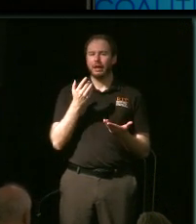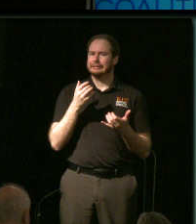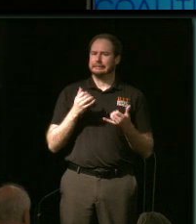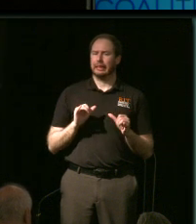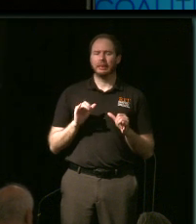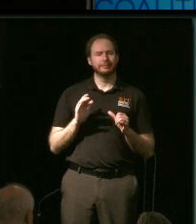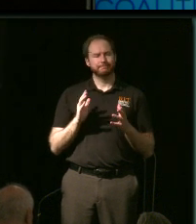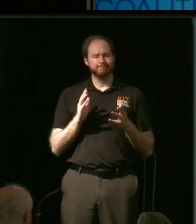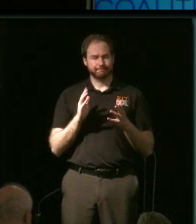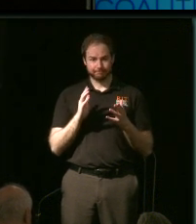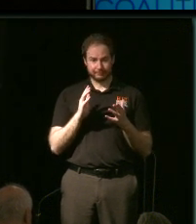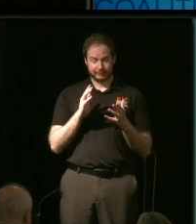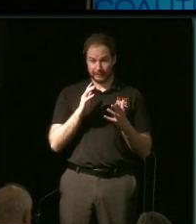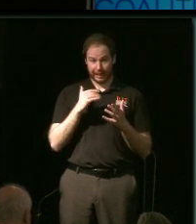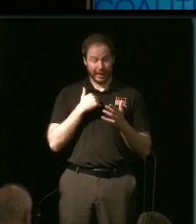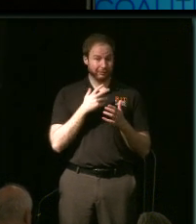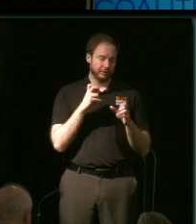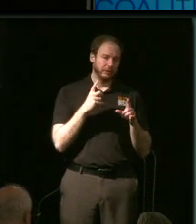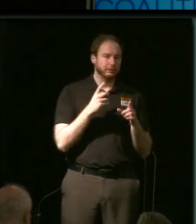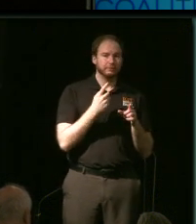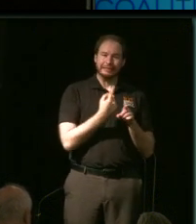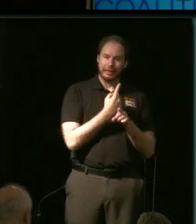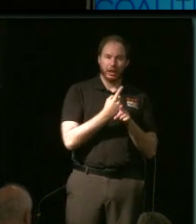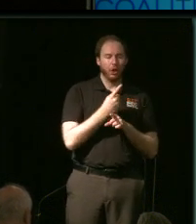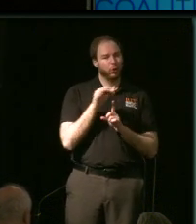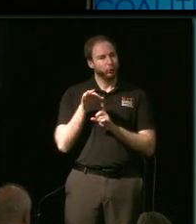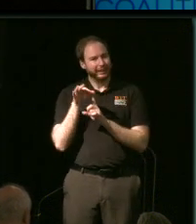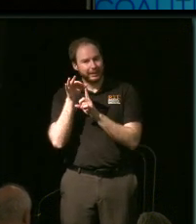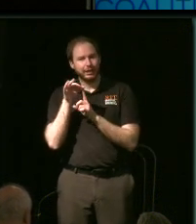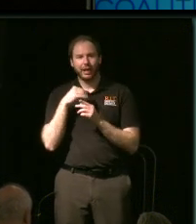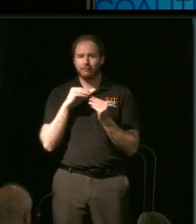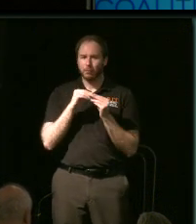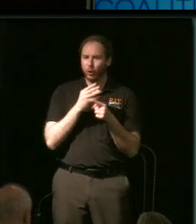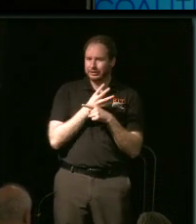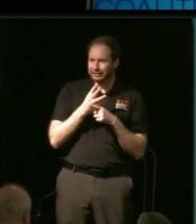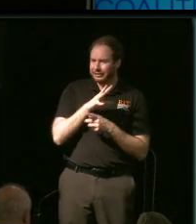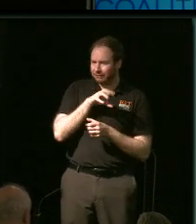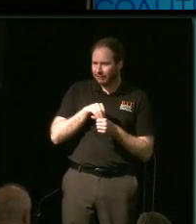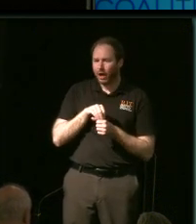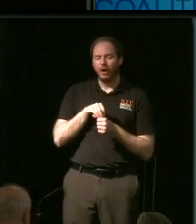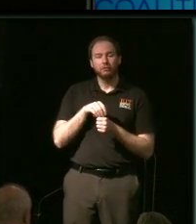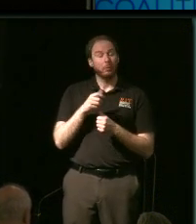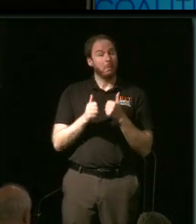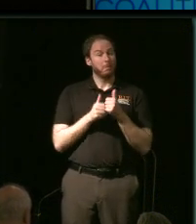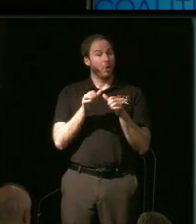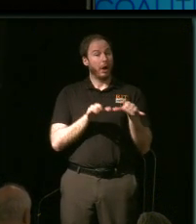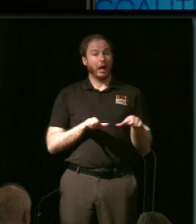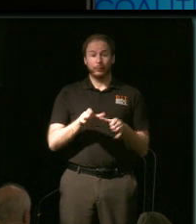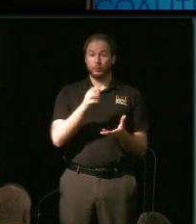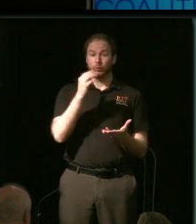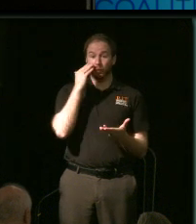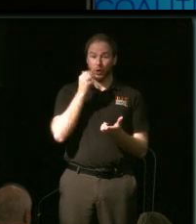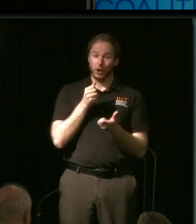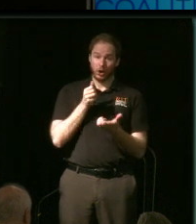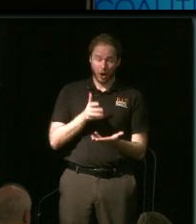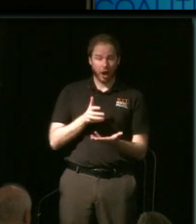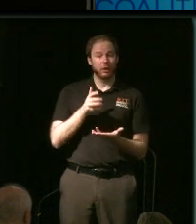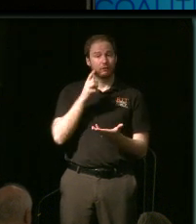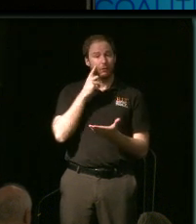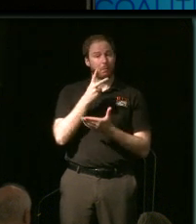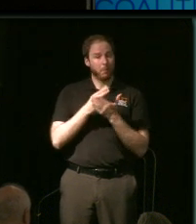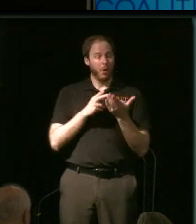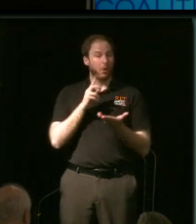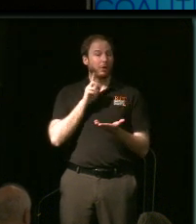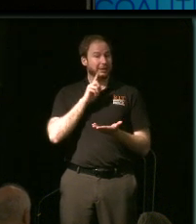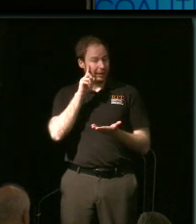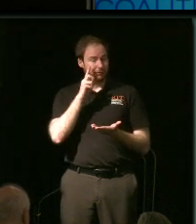whether this is atypical or there are other genes and stuff like that. So it's the most common, as you know, genetic cause of combined